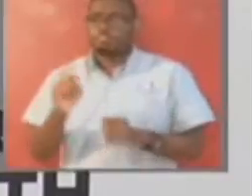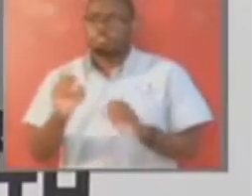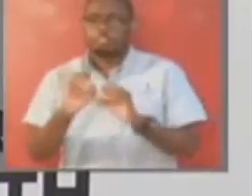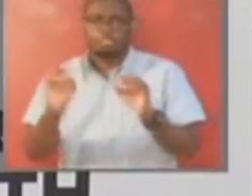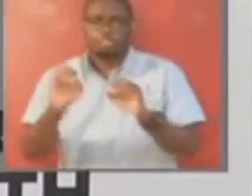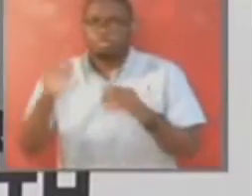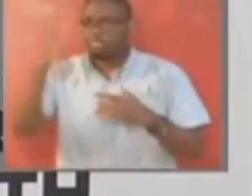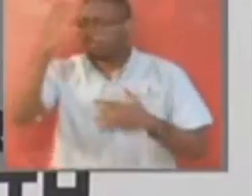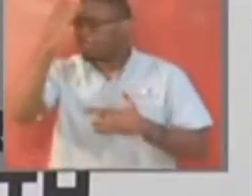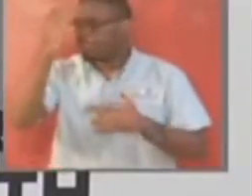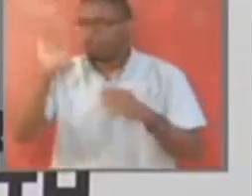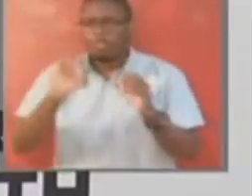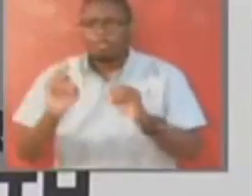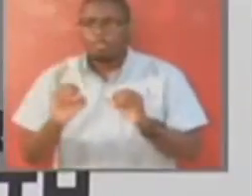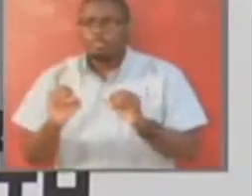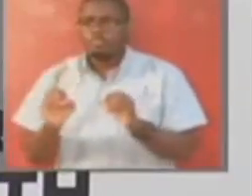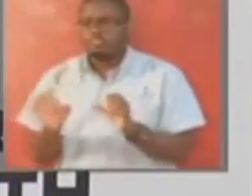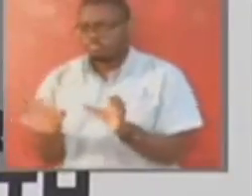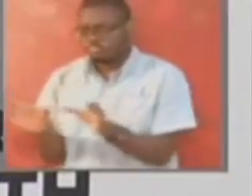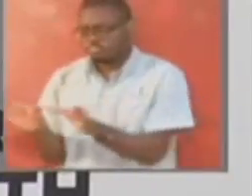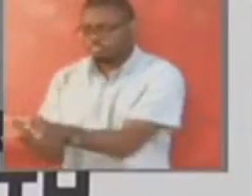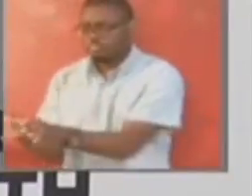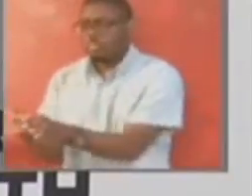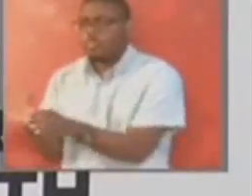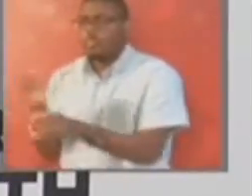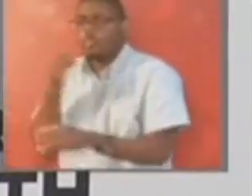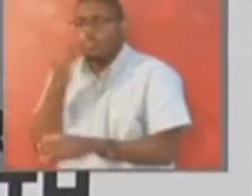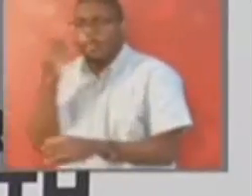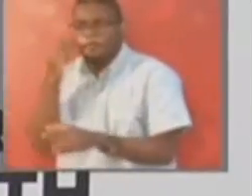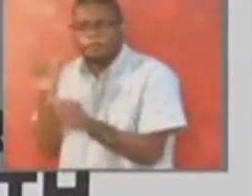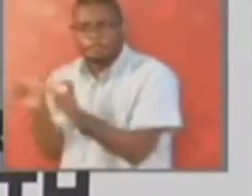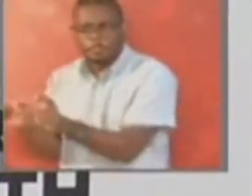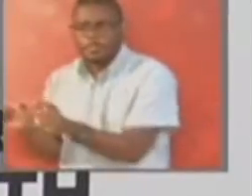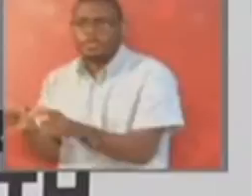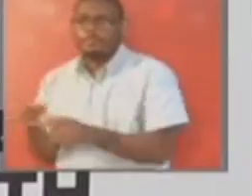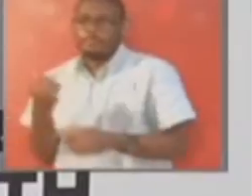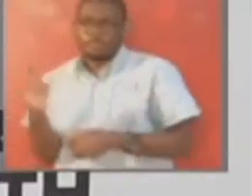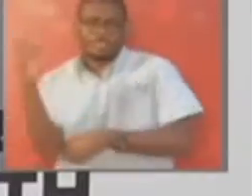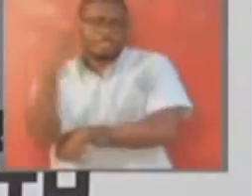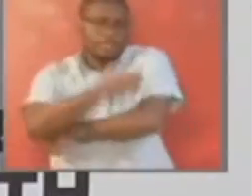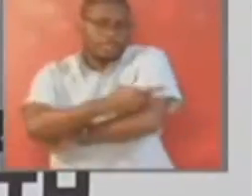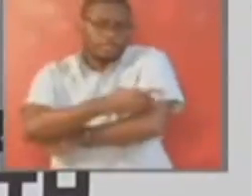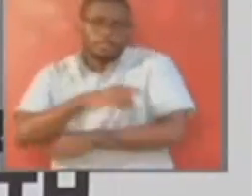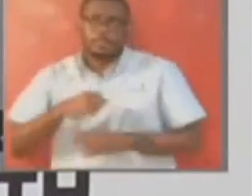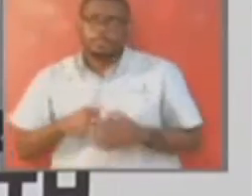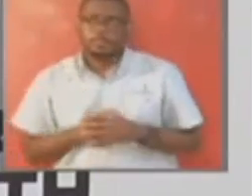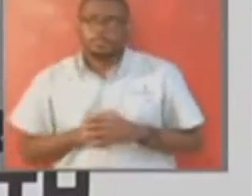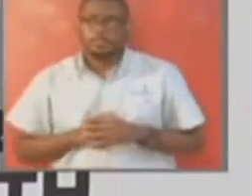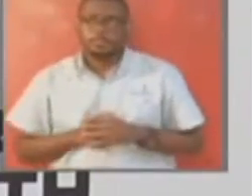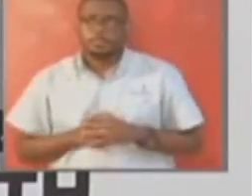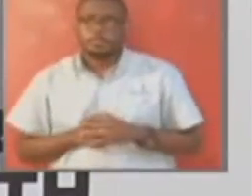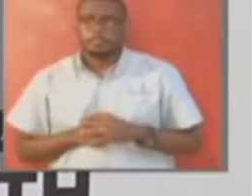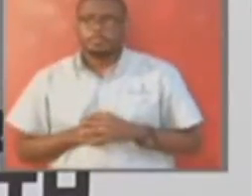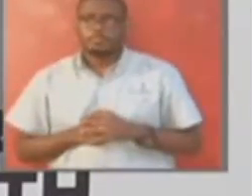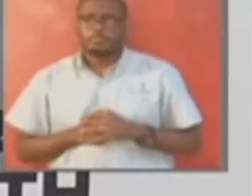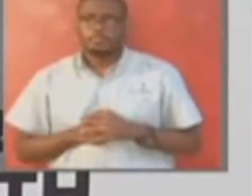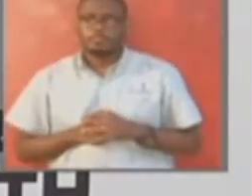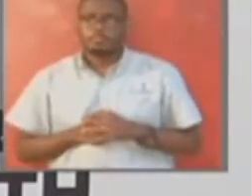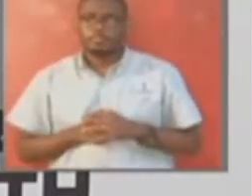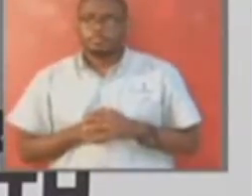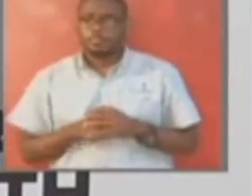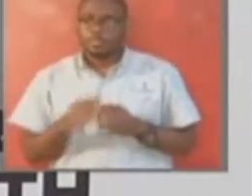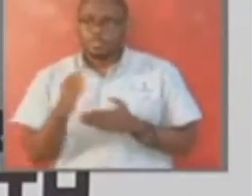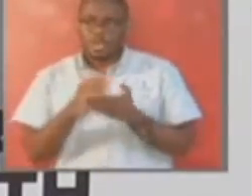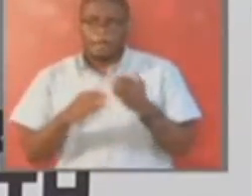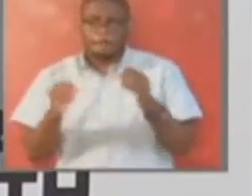to quarantine at home for 14 days. In terms of our classification from moderate to high risk countries,